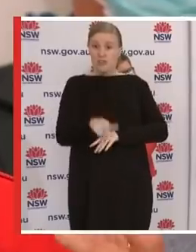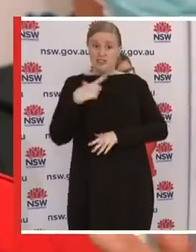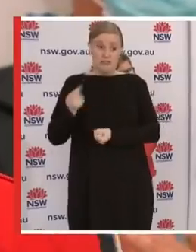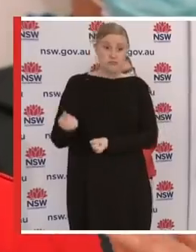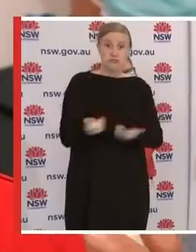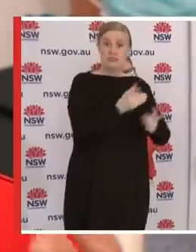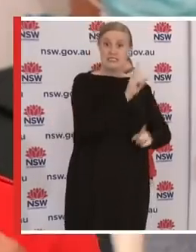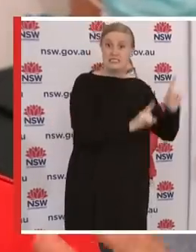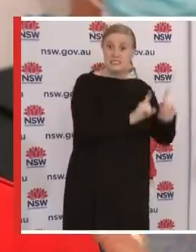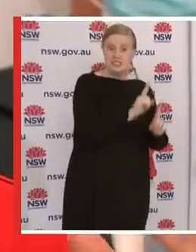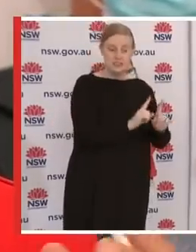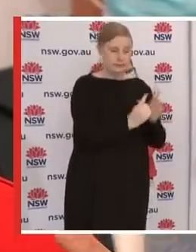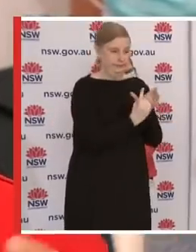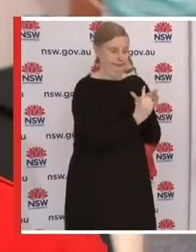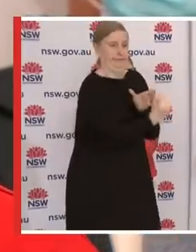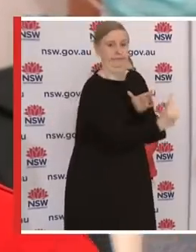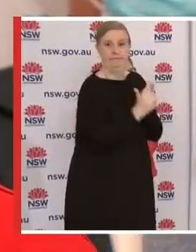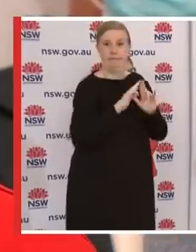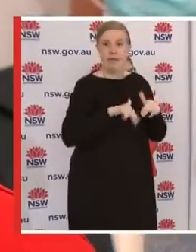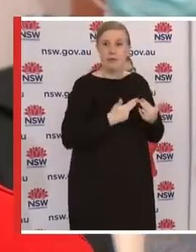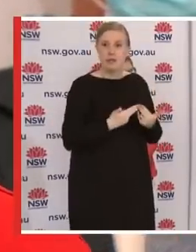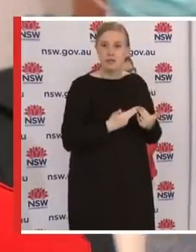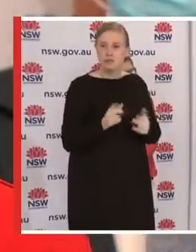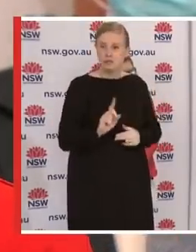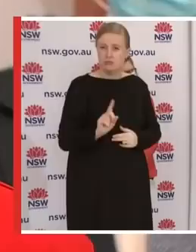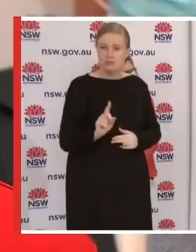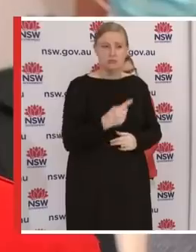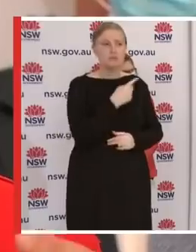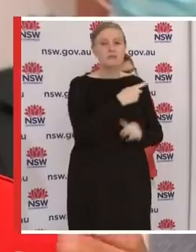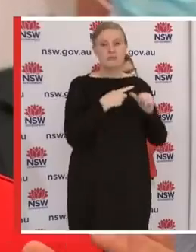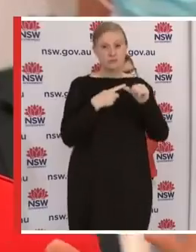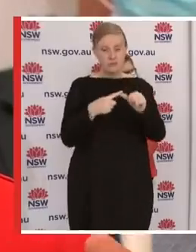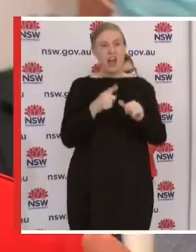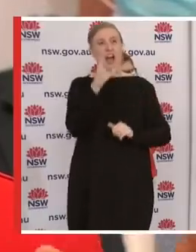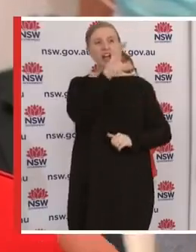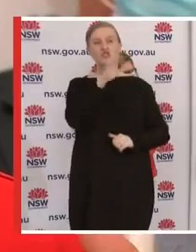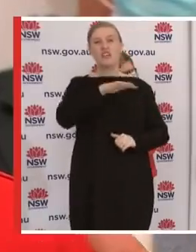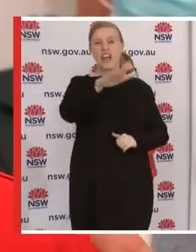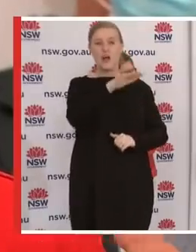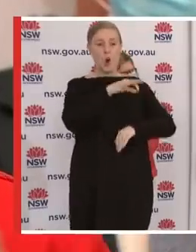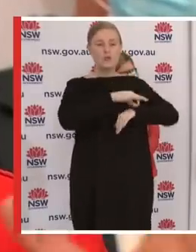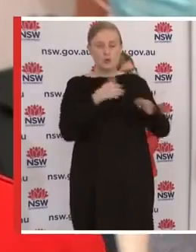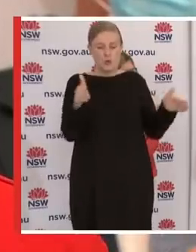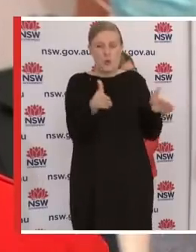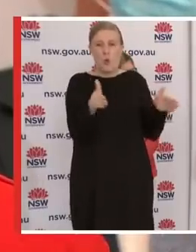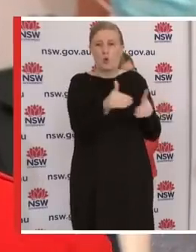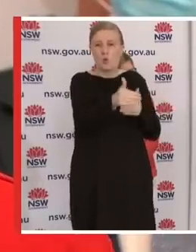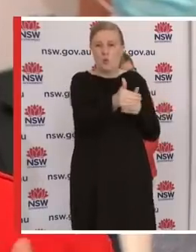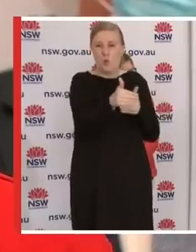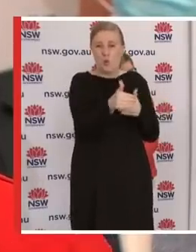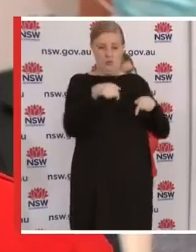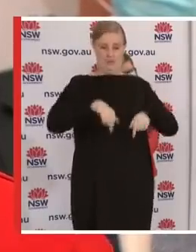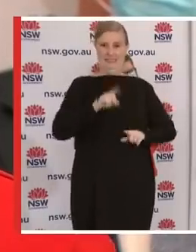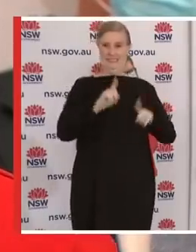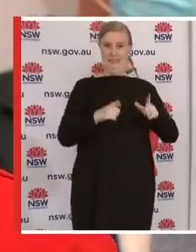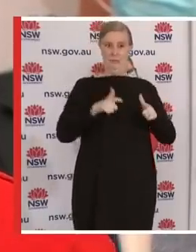Most regional ICUs are smaller than big hospital ICUs, but it's not so much the number of beds, it's the